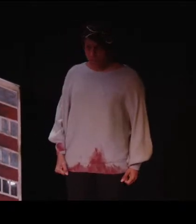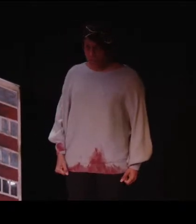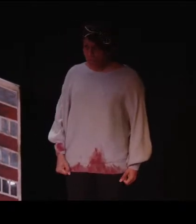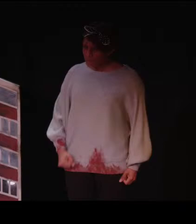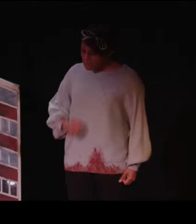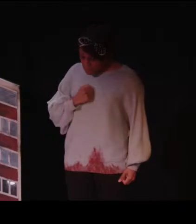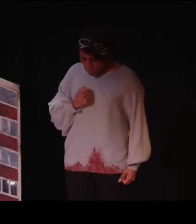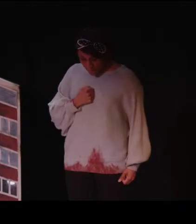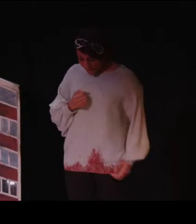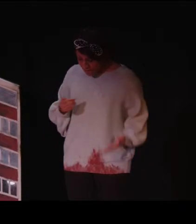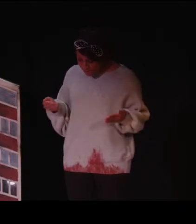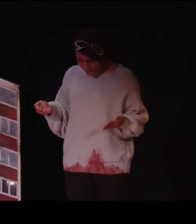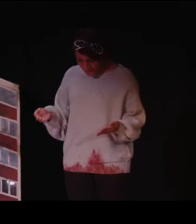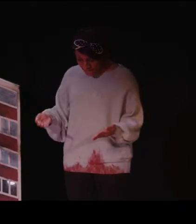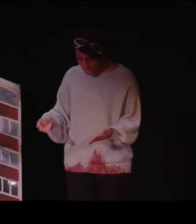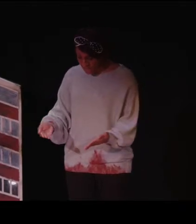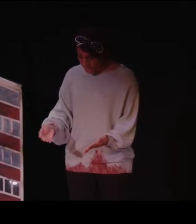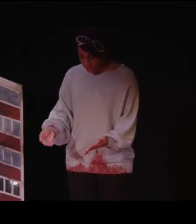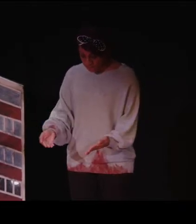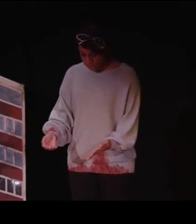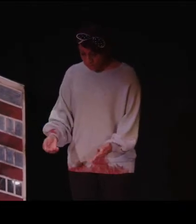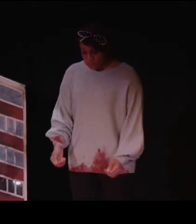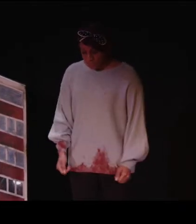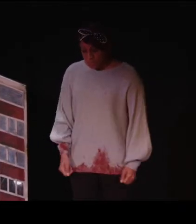be the hearts of all who hear.